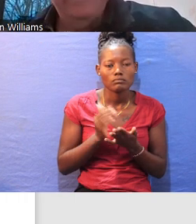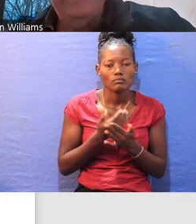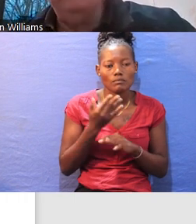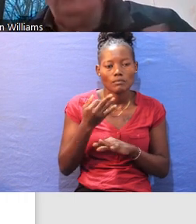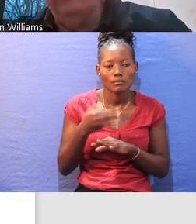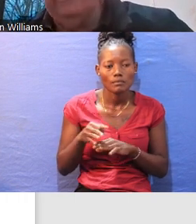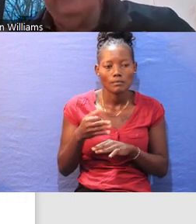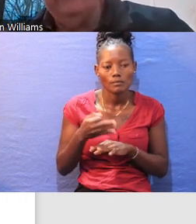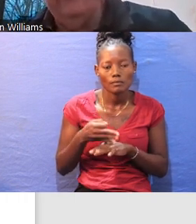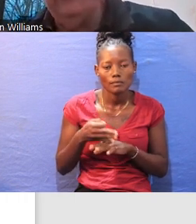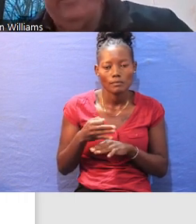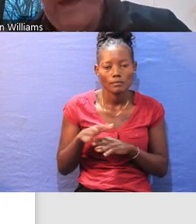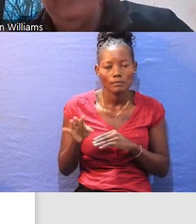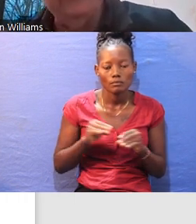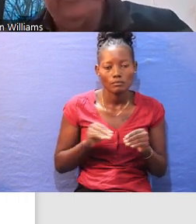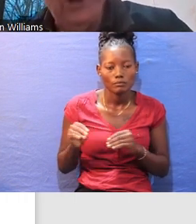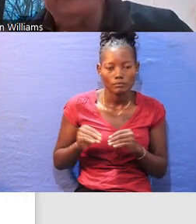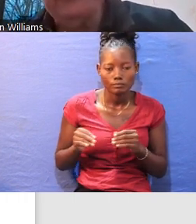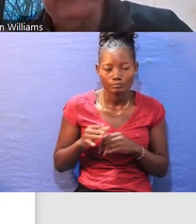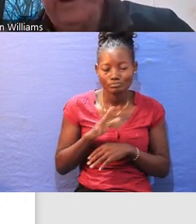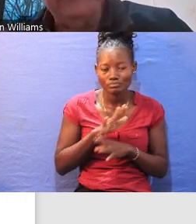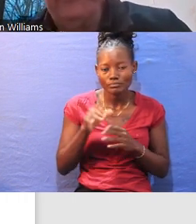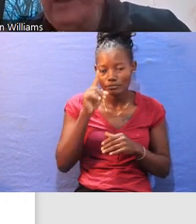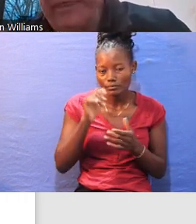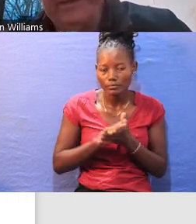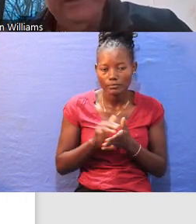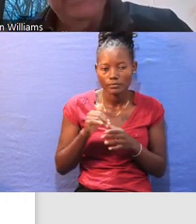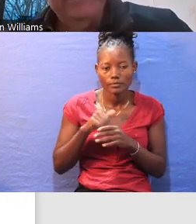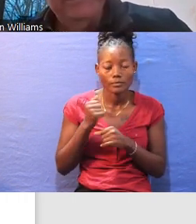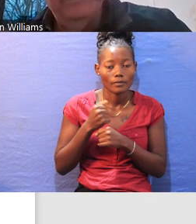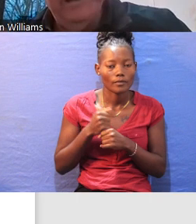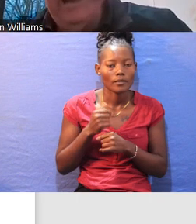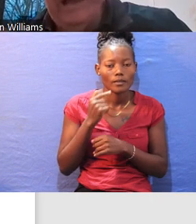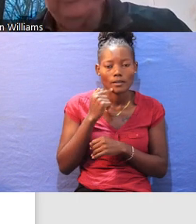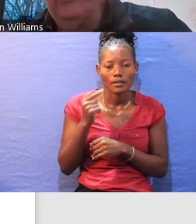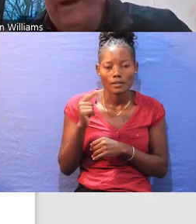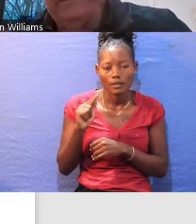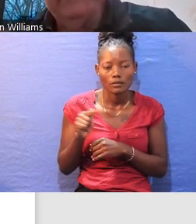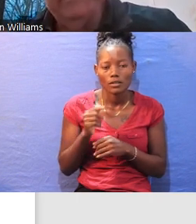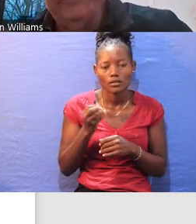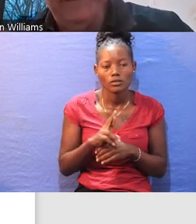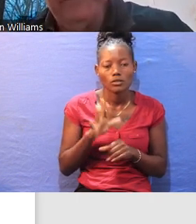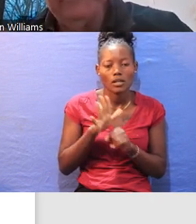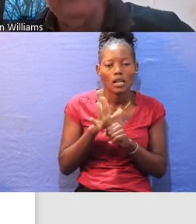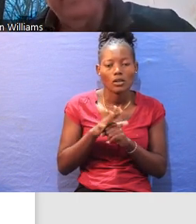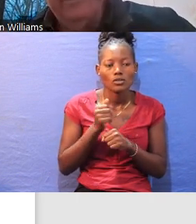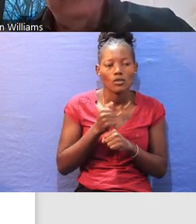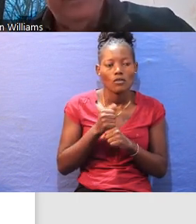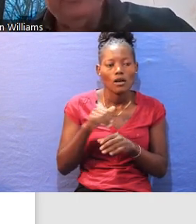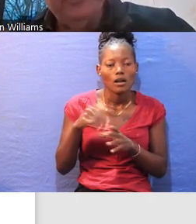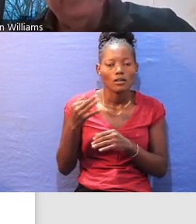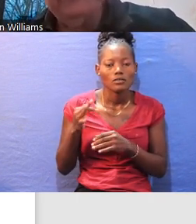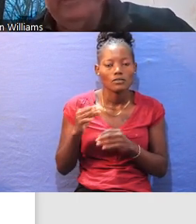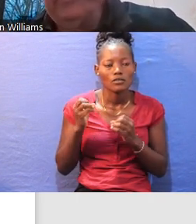So I don't believe in doing thousands or hundreds of reps for nothing. I like to do it weighted. That's my preference.